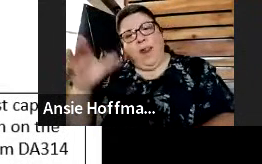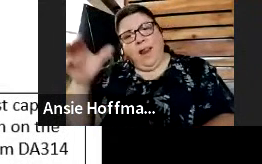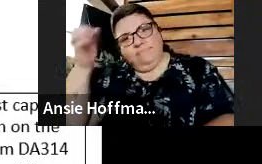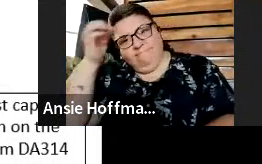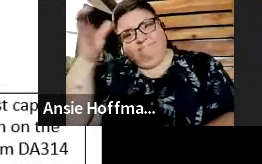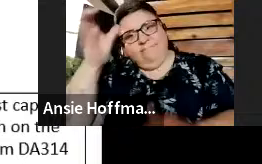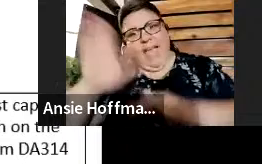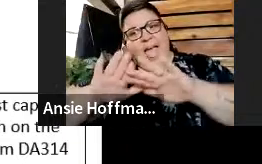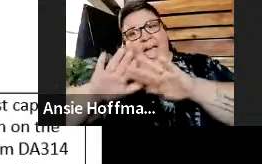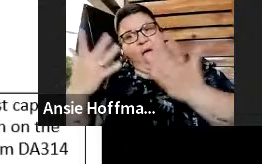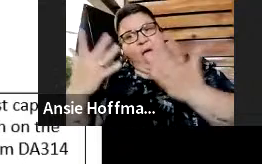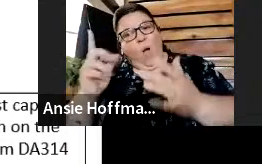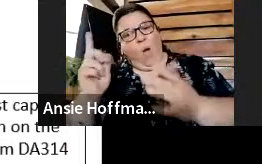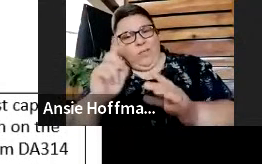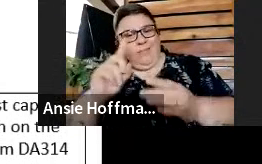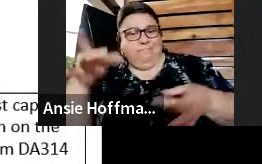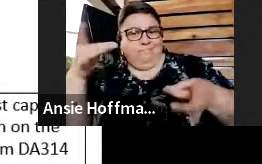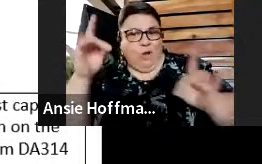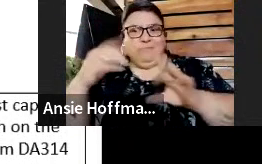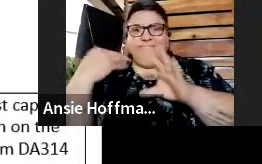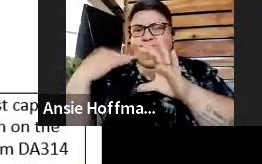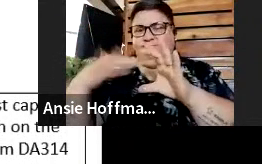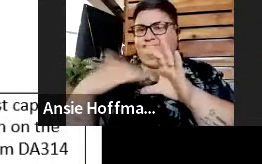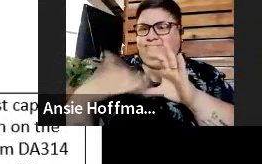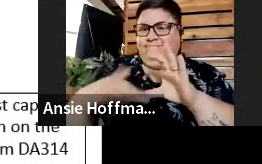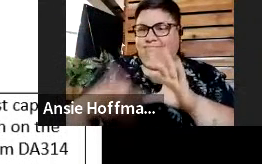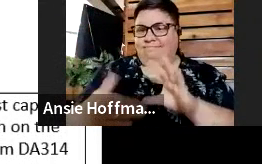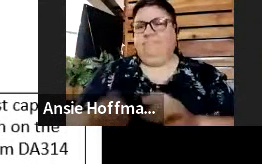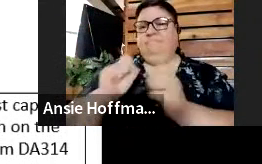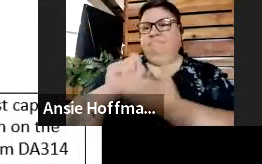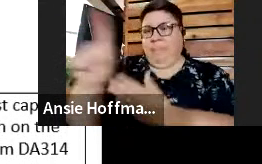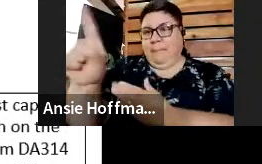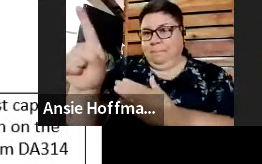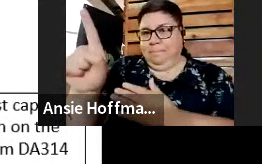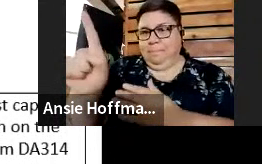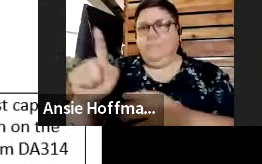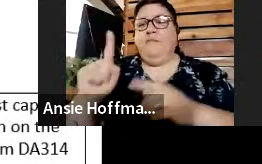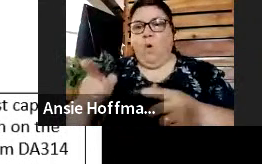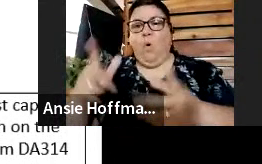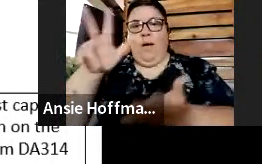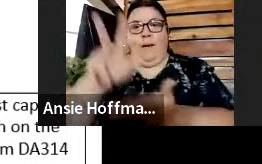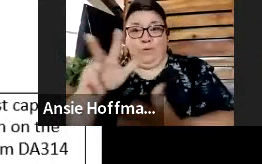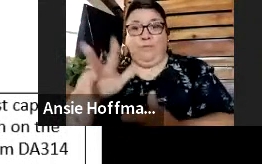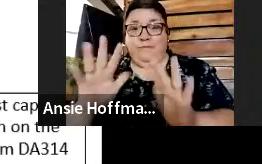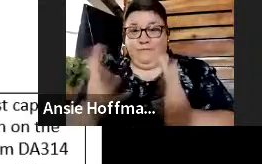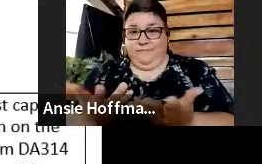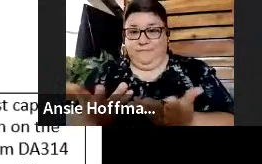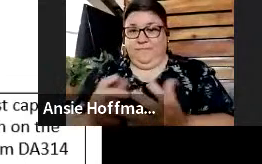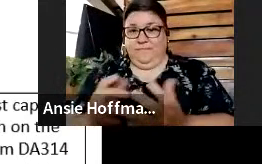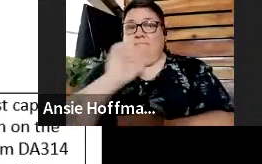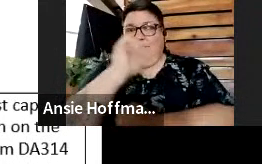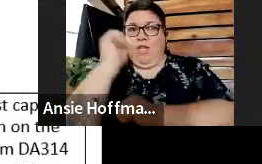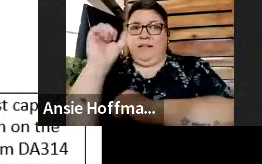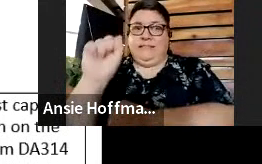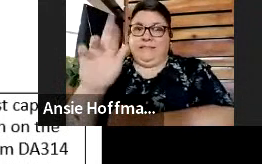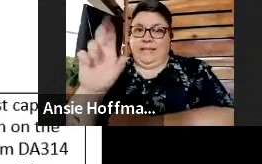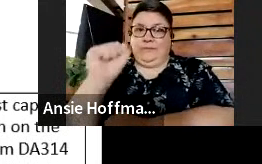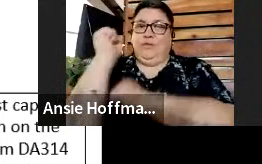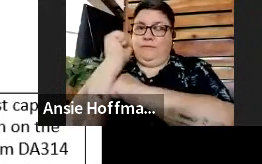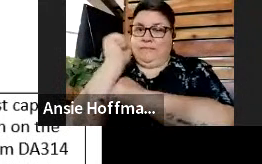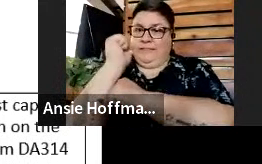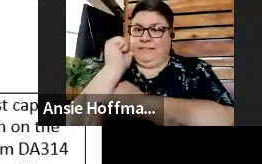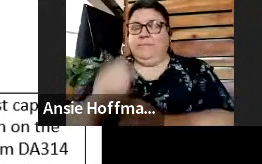submit in order for your application to be complete and be considered by our office. Now you have all